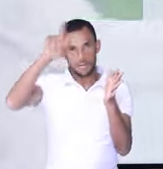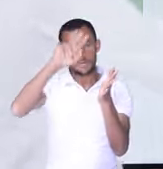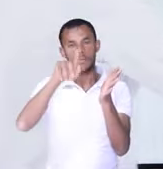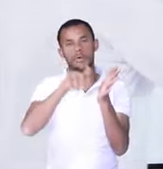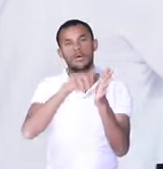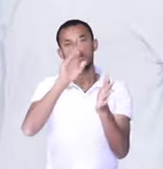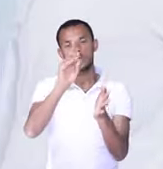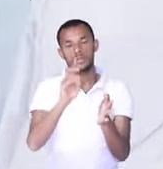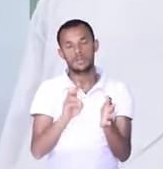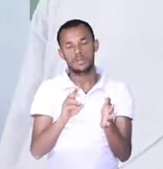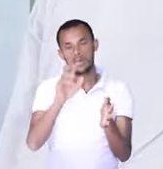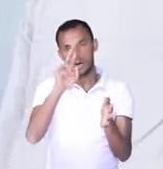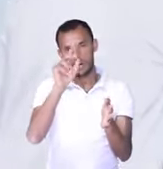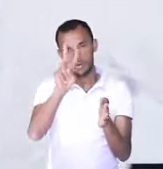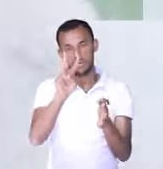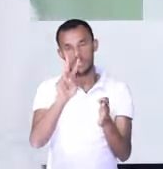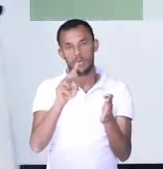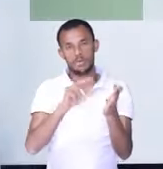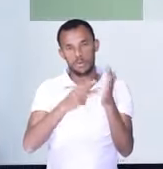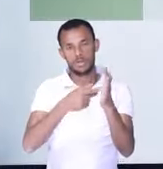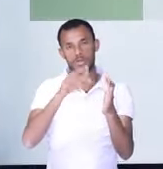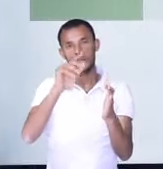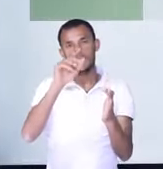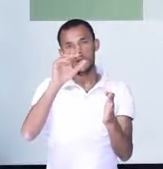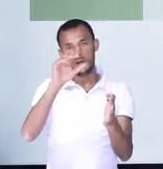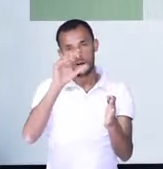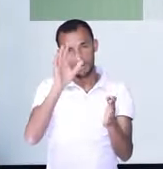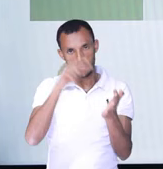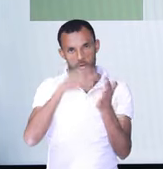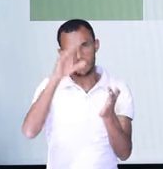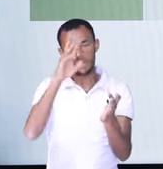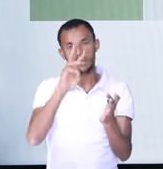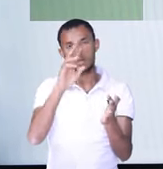What is R2? 9.6, 10 raised to minus 6.